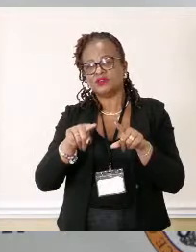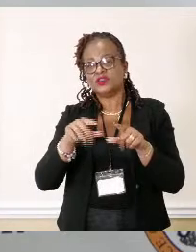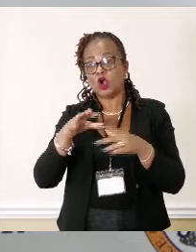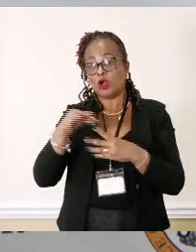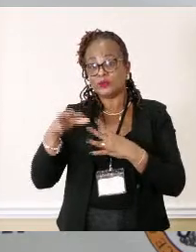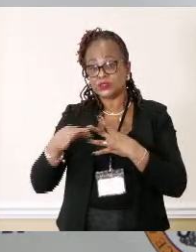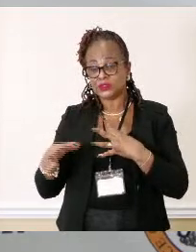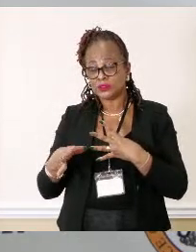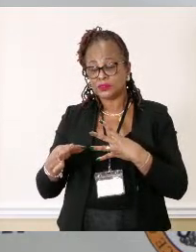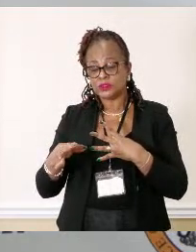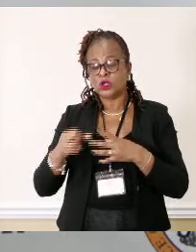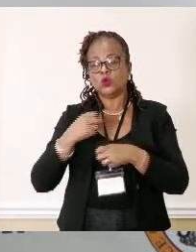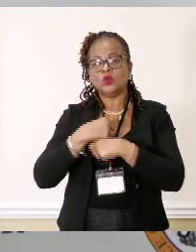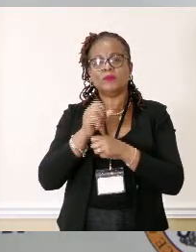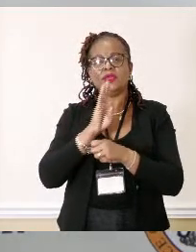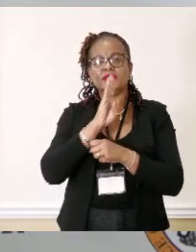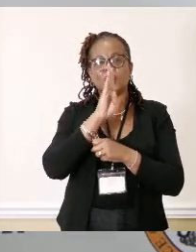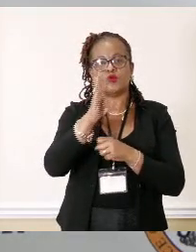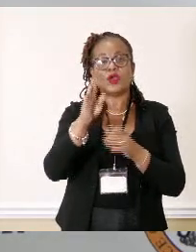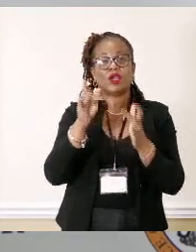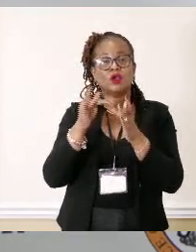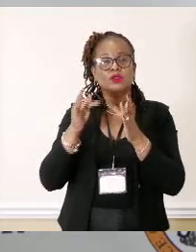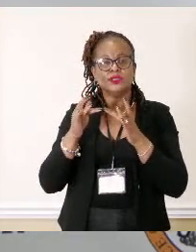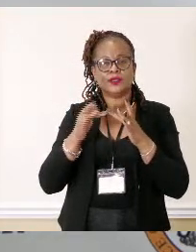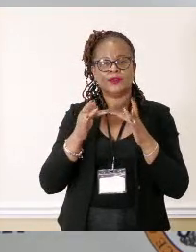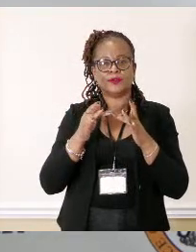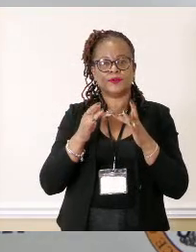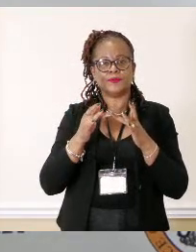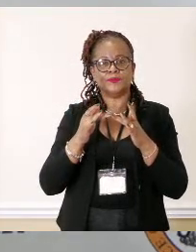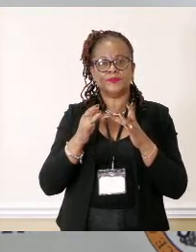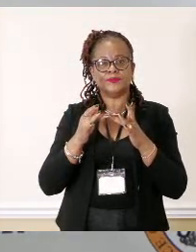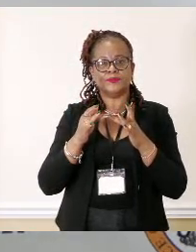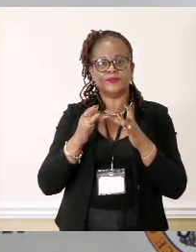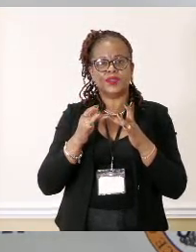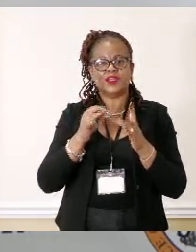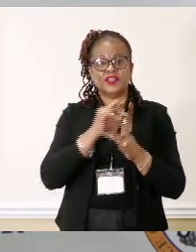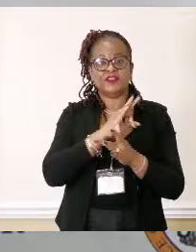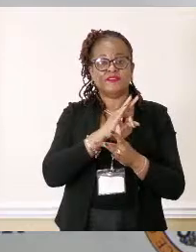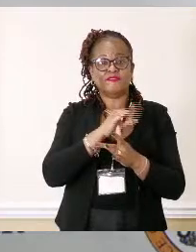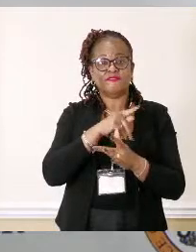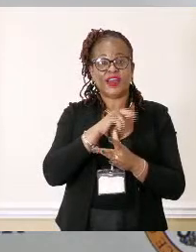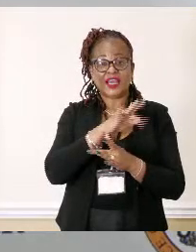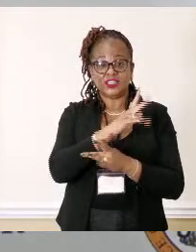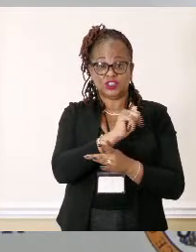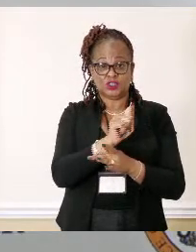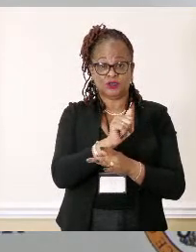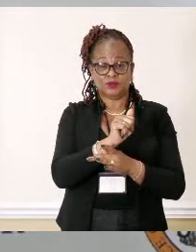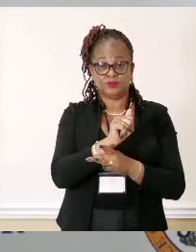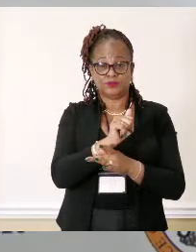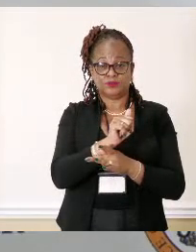options. We've made direct contact. The Pfizer vaccine